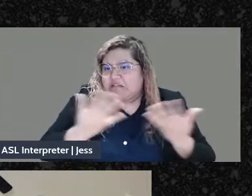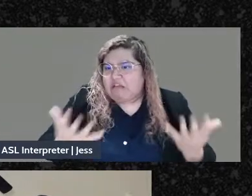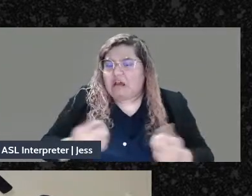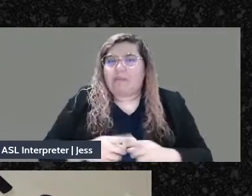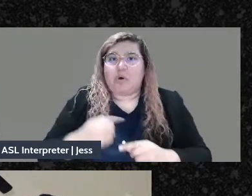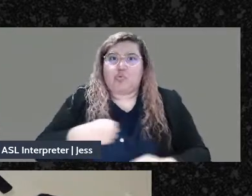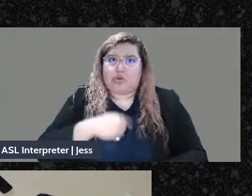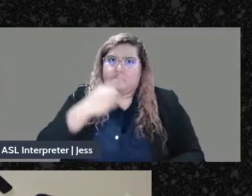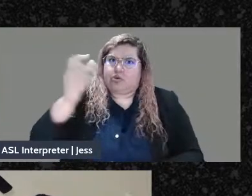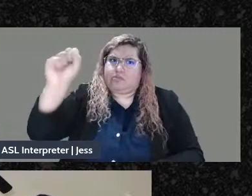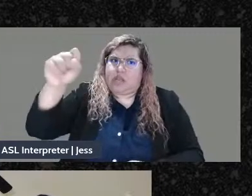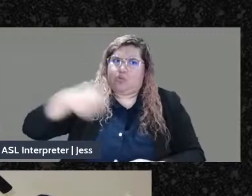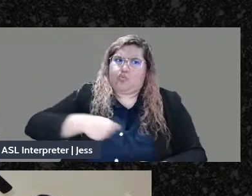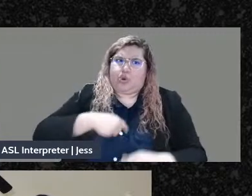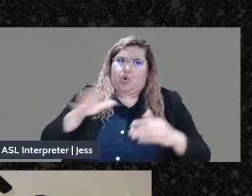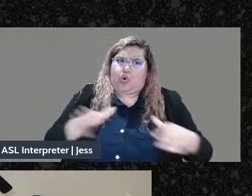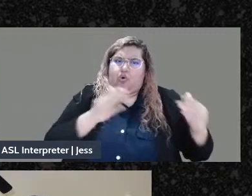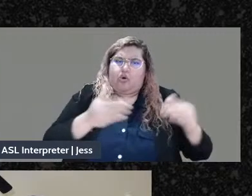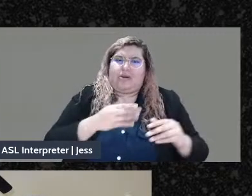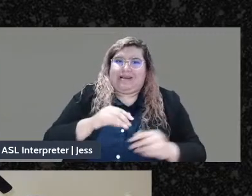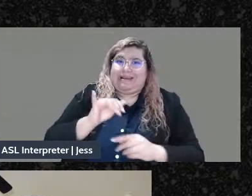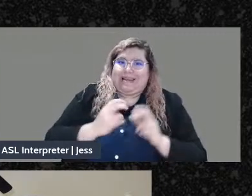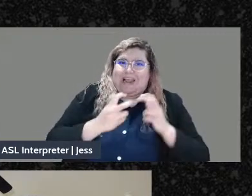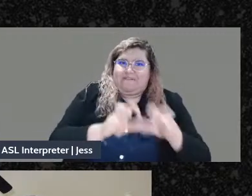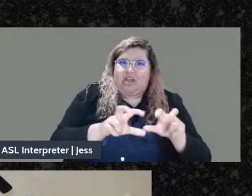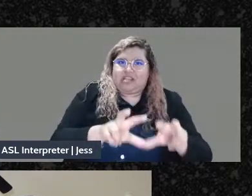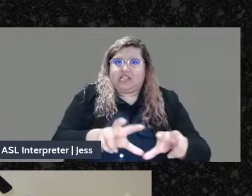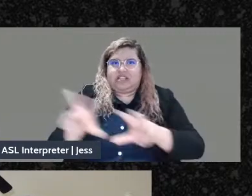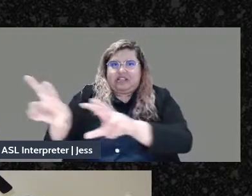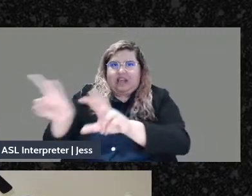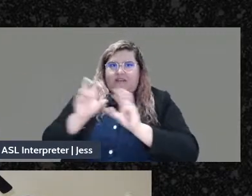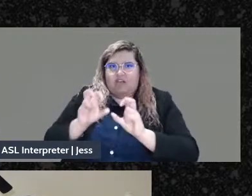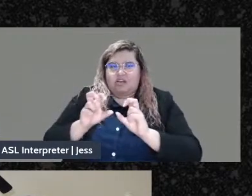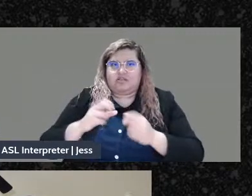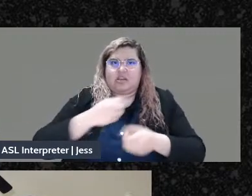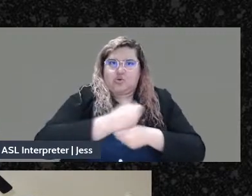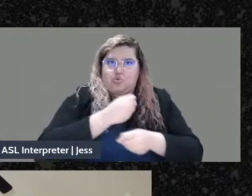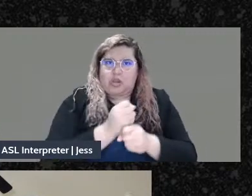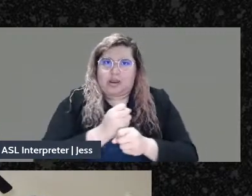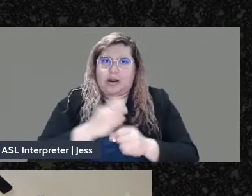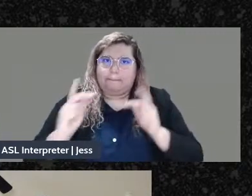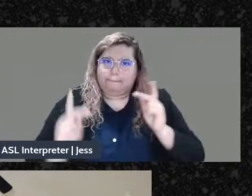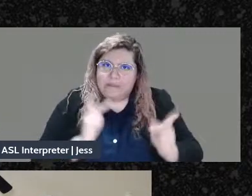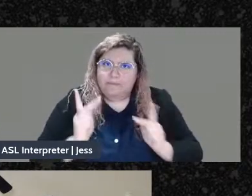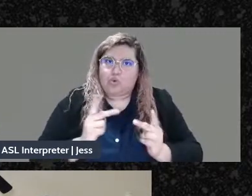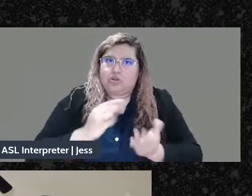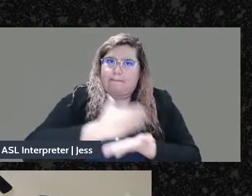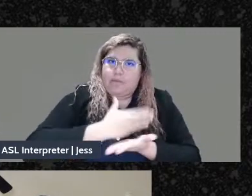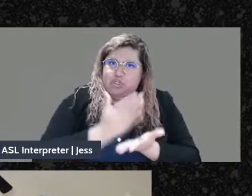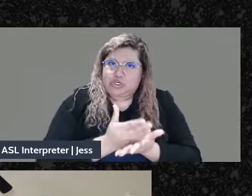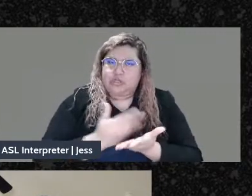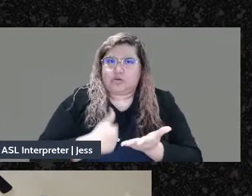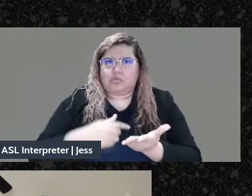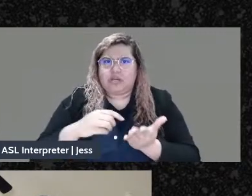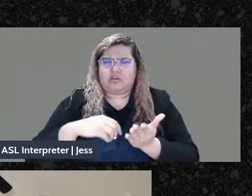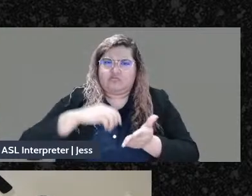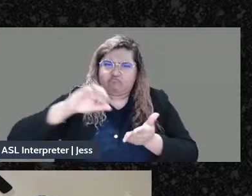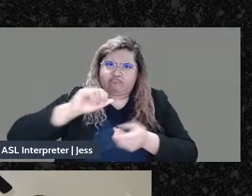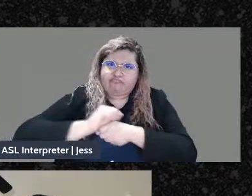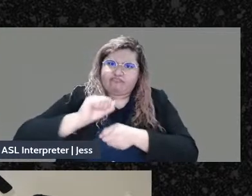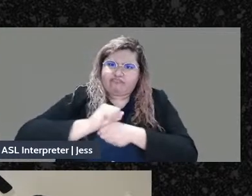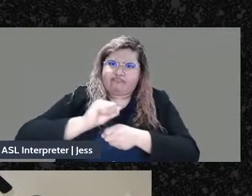we're going to organize around Invest Divest and really create a people's budget. And so we worked on building that budget throughout the